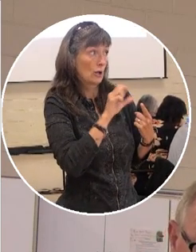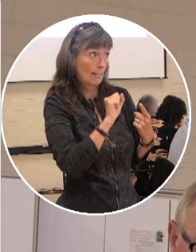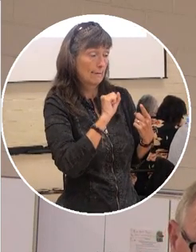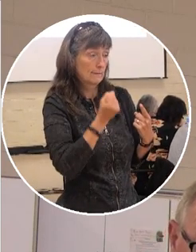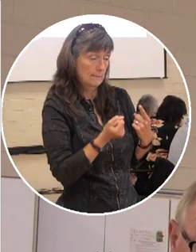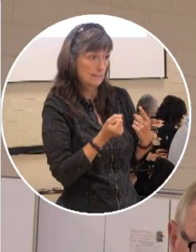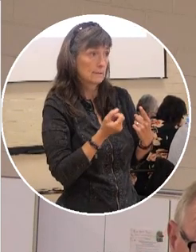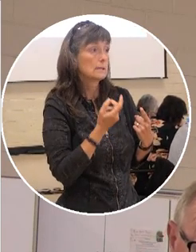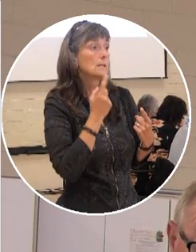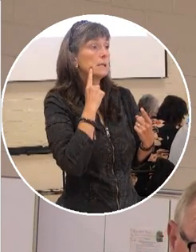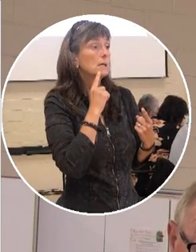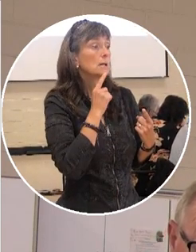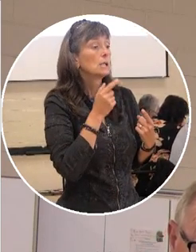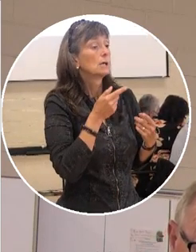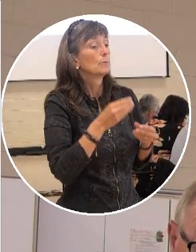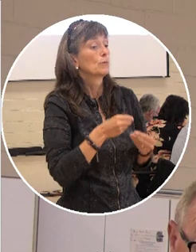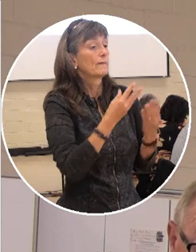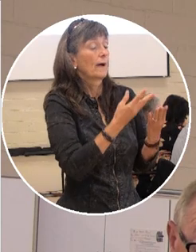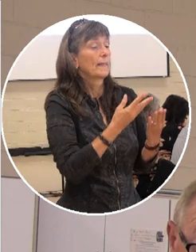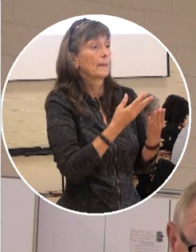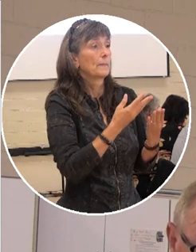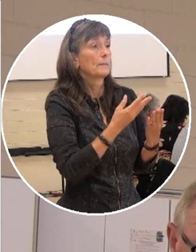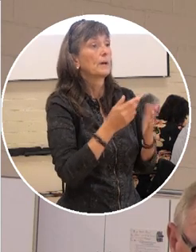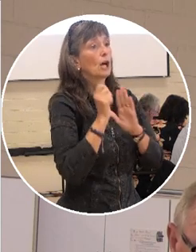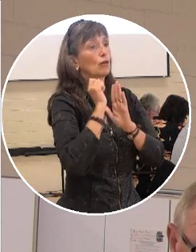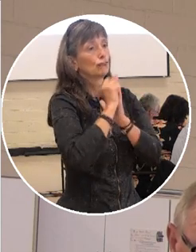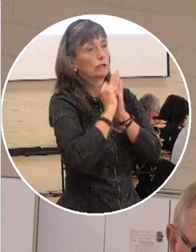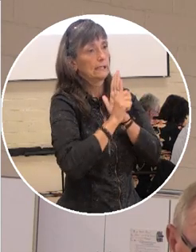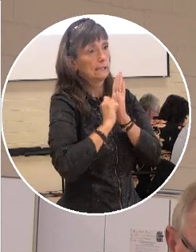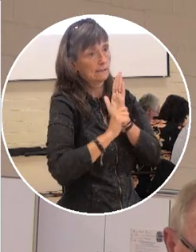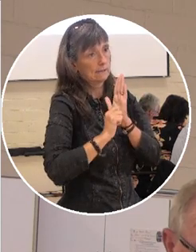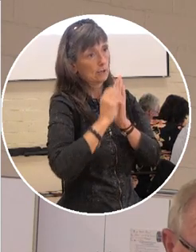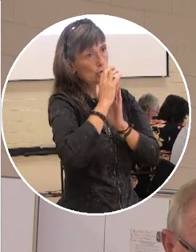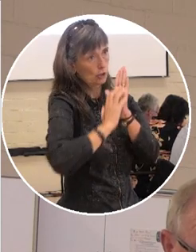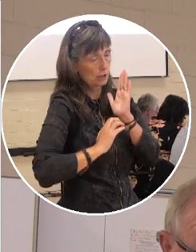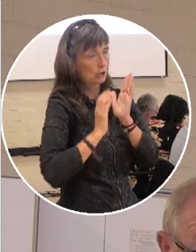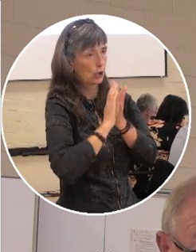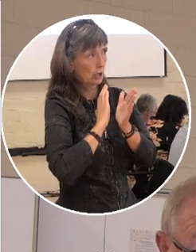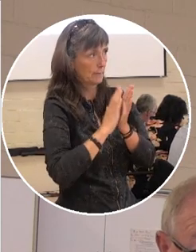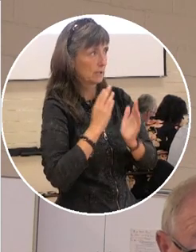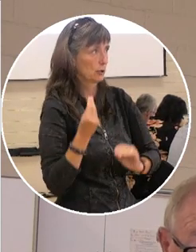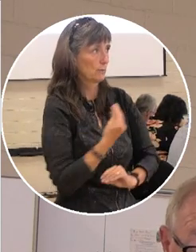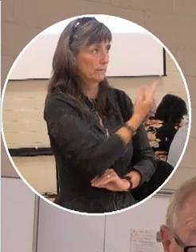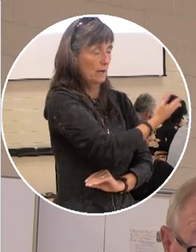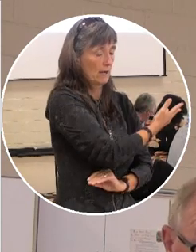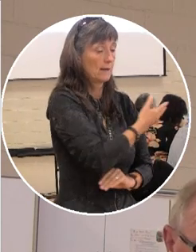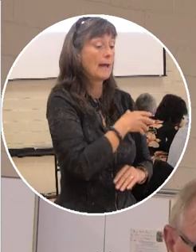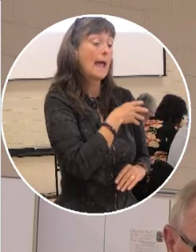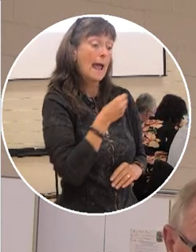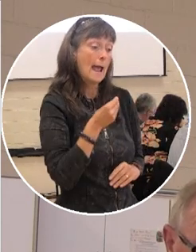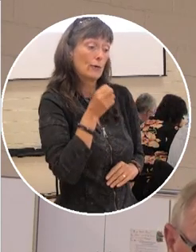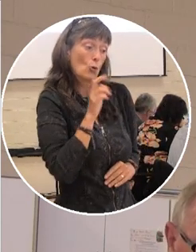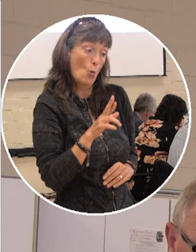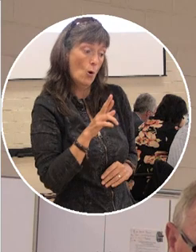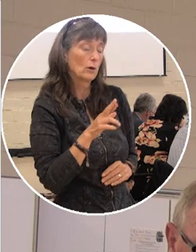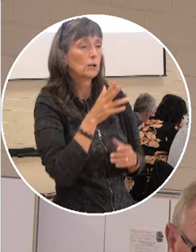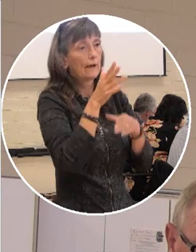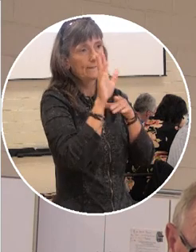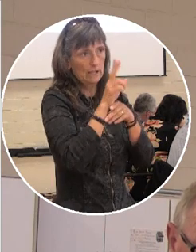the opportunity to provide a written submission and or a recorded